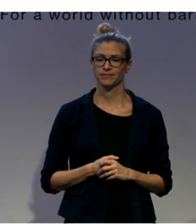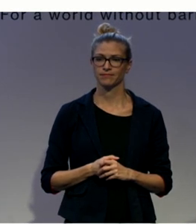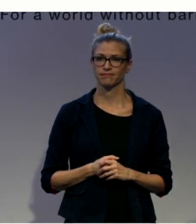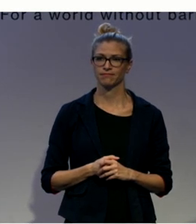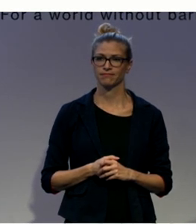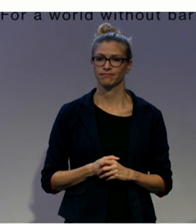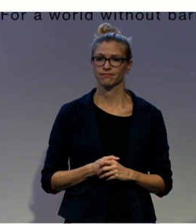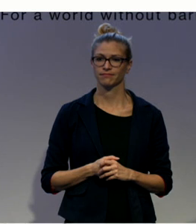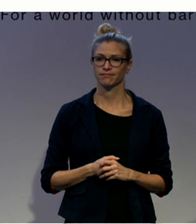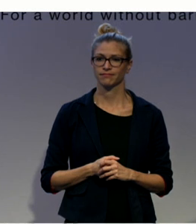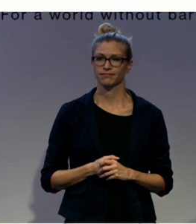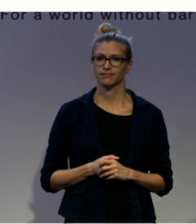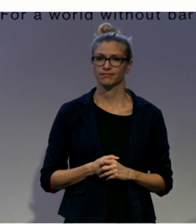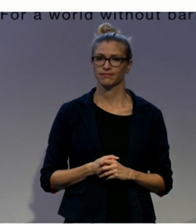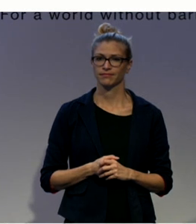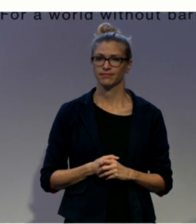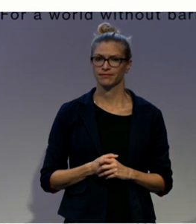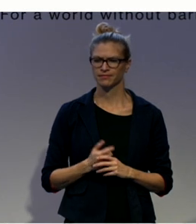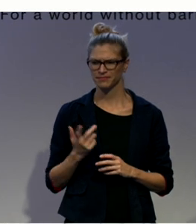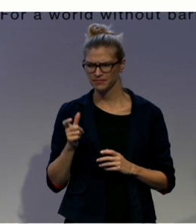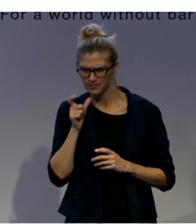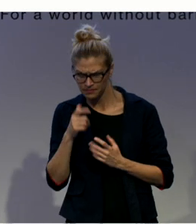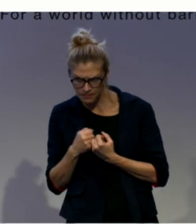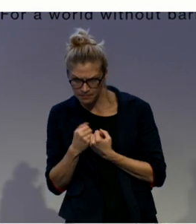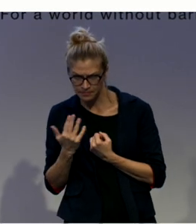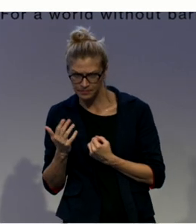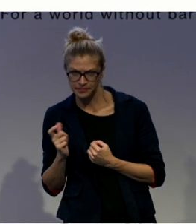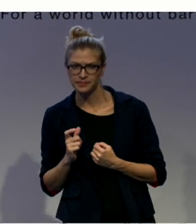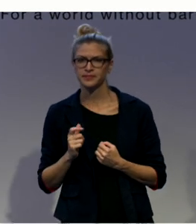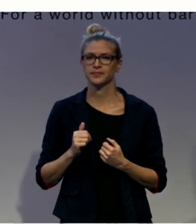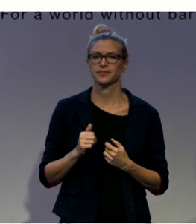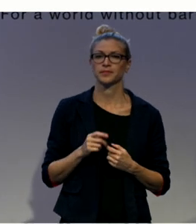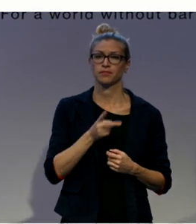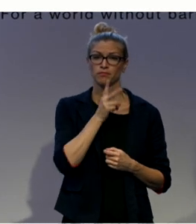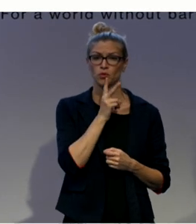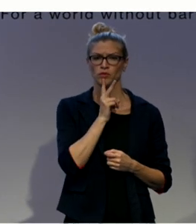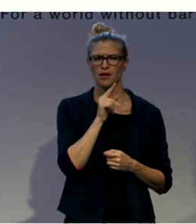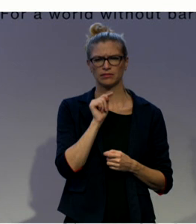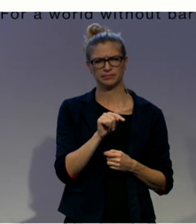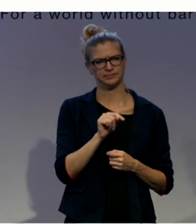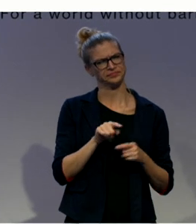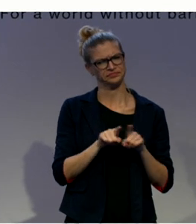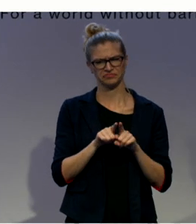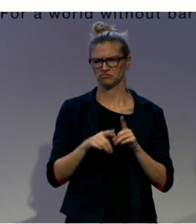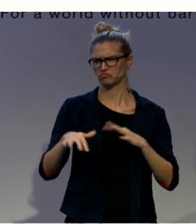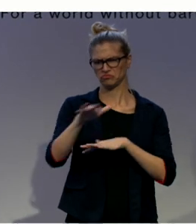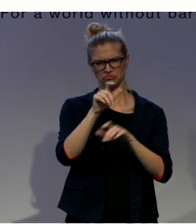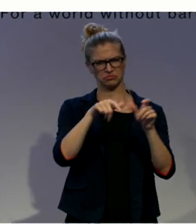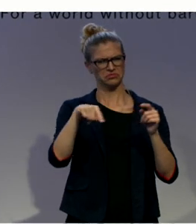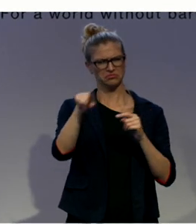no son respetados. Ajá. In Honduras, as any other country, they have a lot of problems